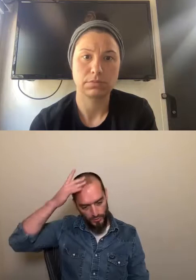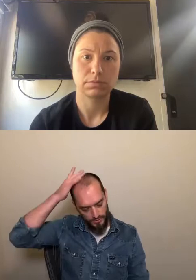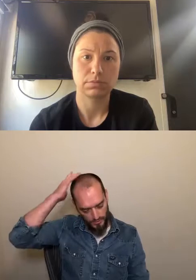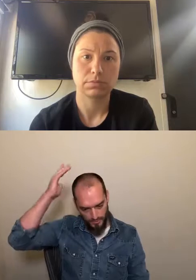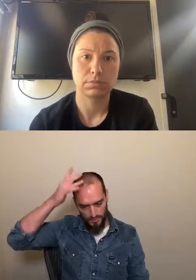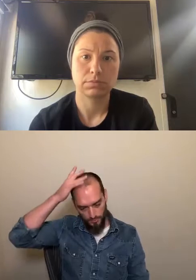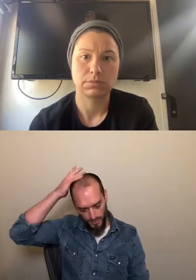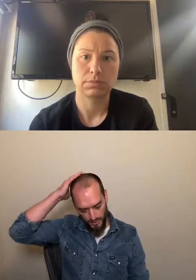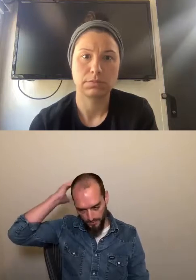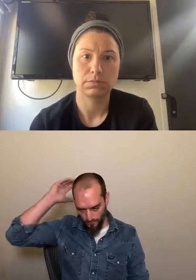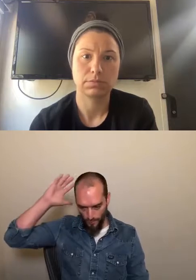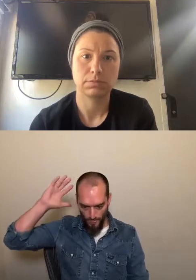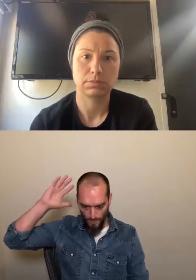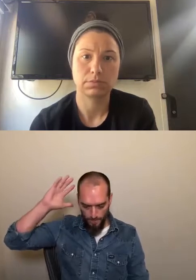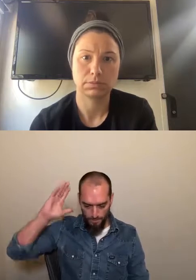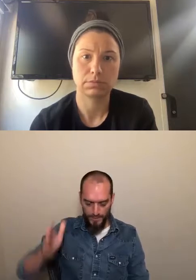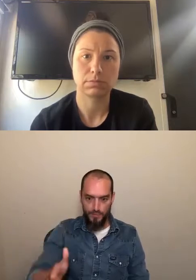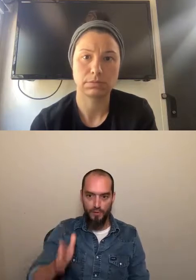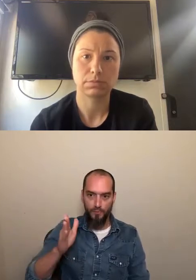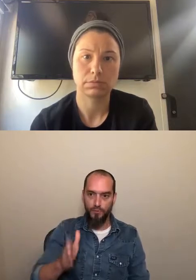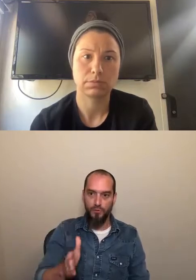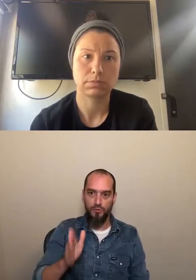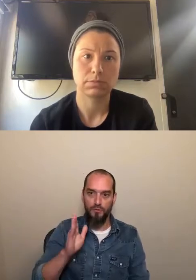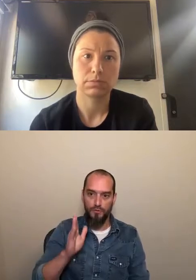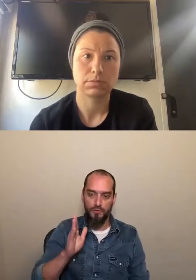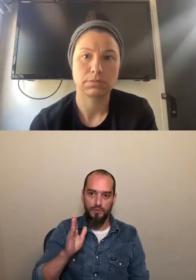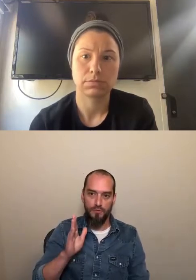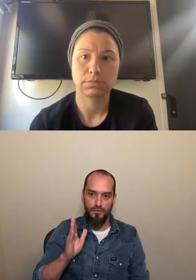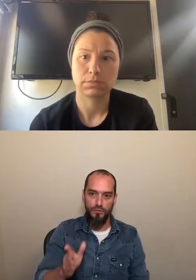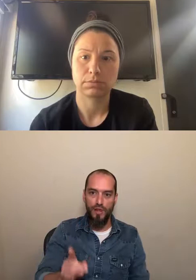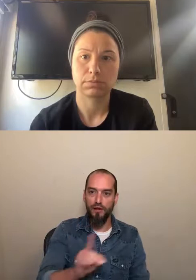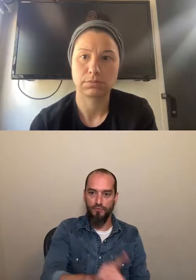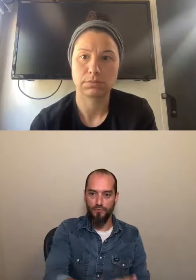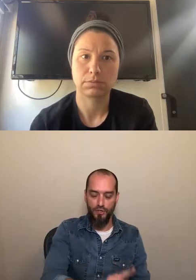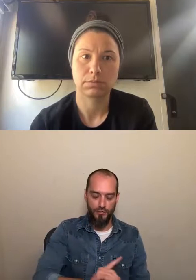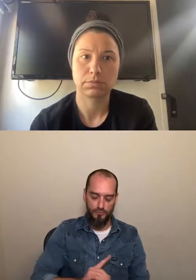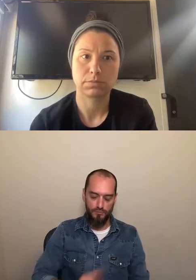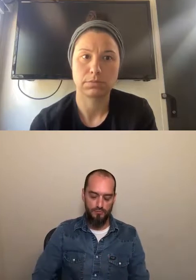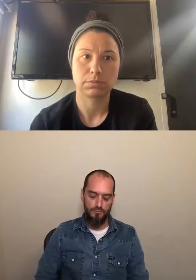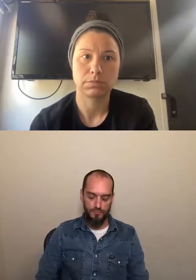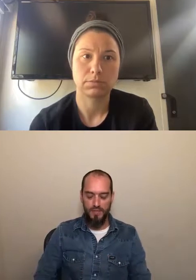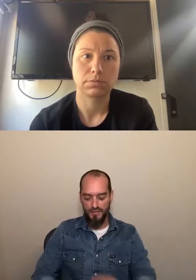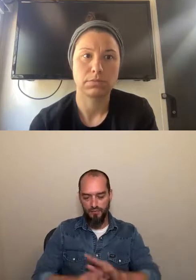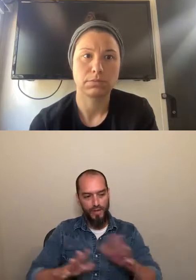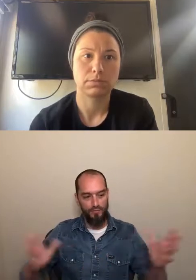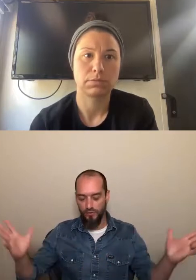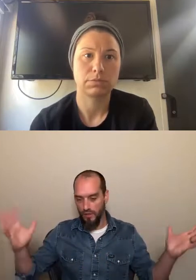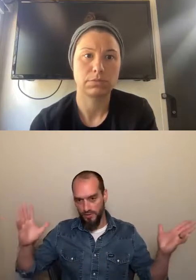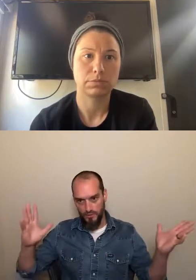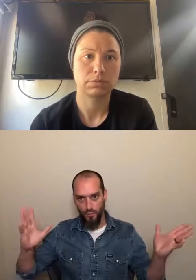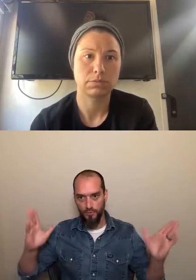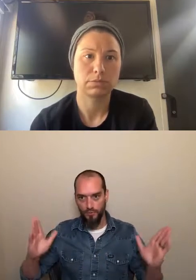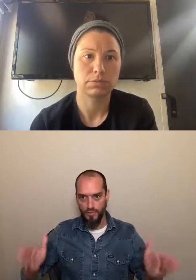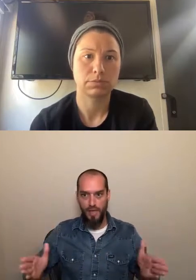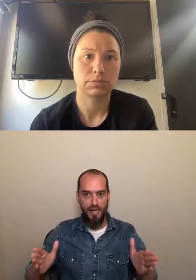too, where it does apply. Biggest problem with mold is due to air infiltration. Yes, if we have a flood,